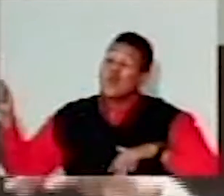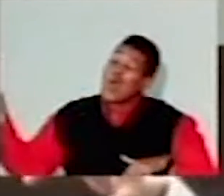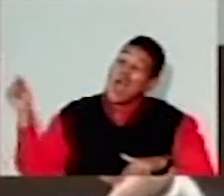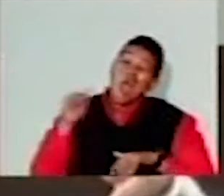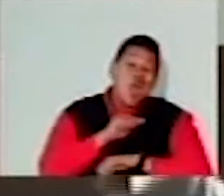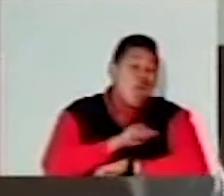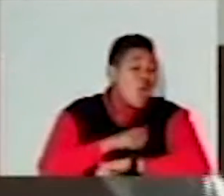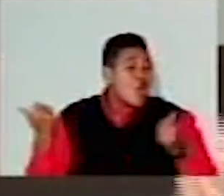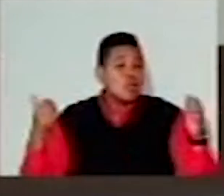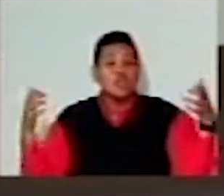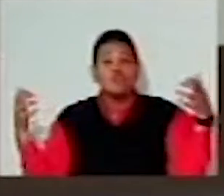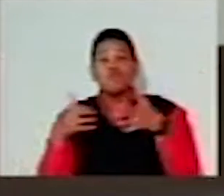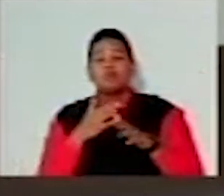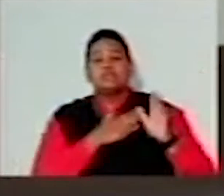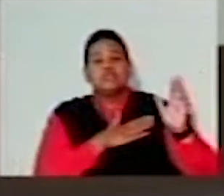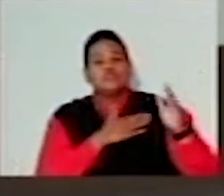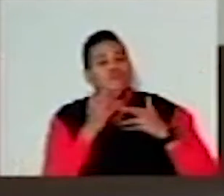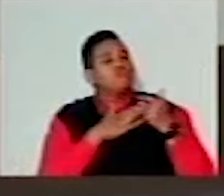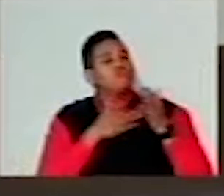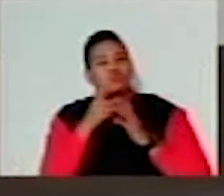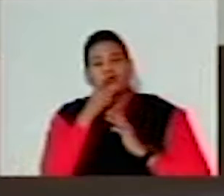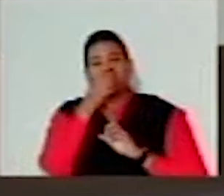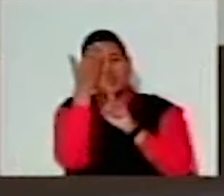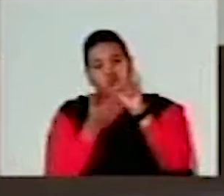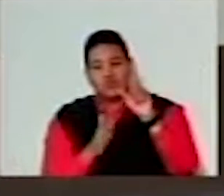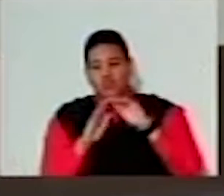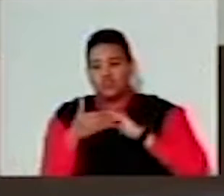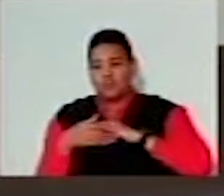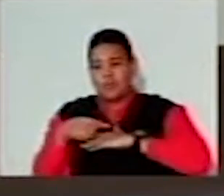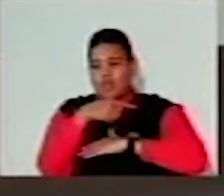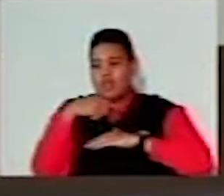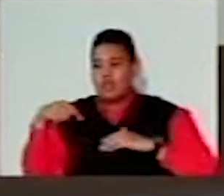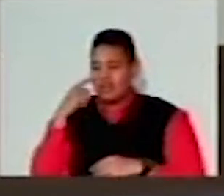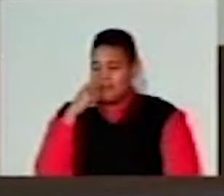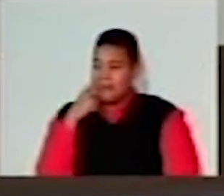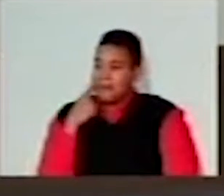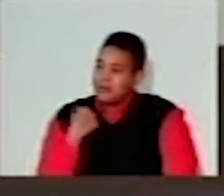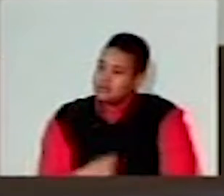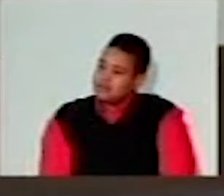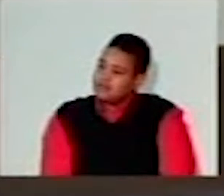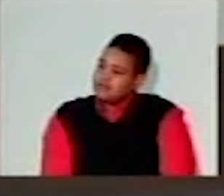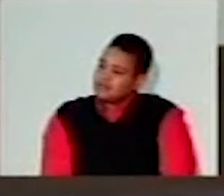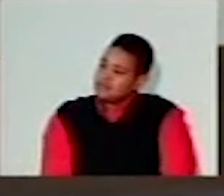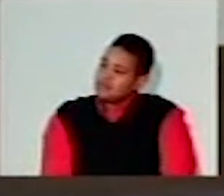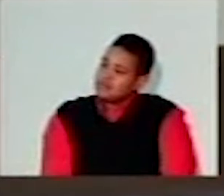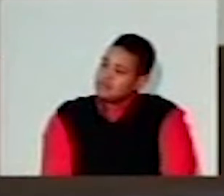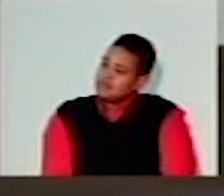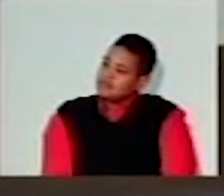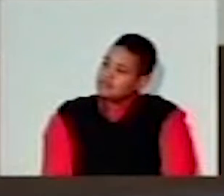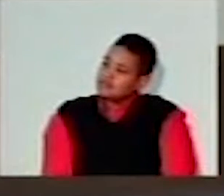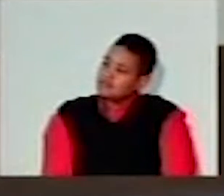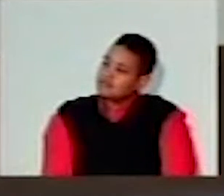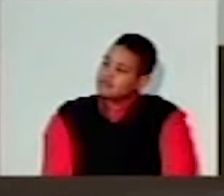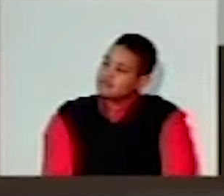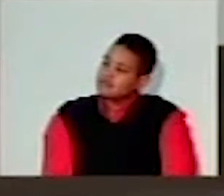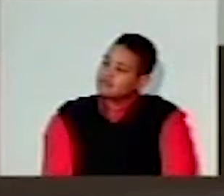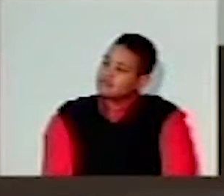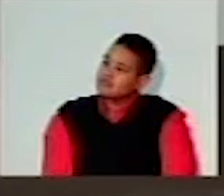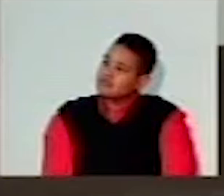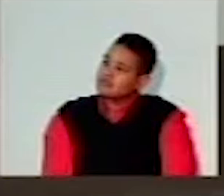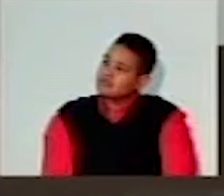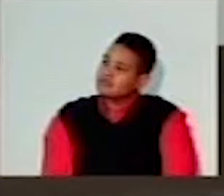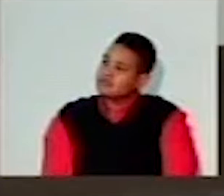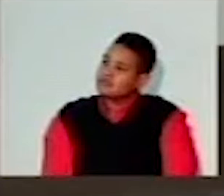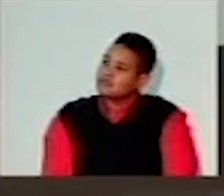or citizen right across Jamaica. Mr. Speaker, we have had some good results in